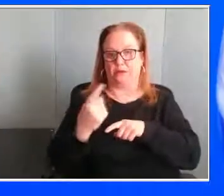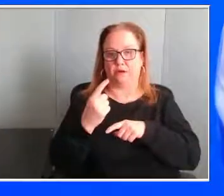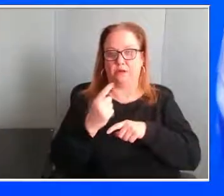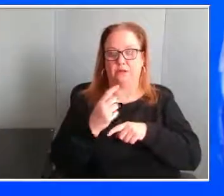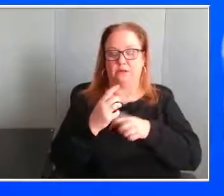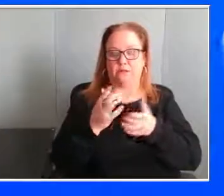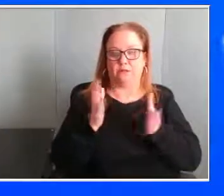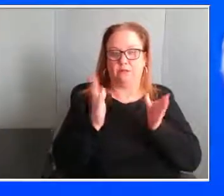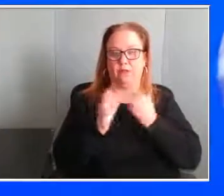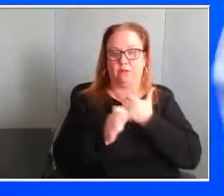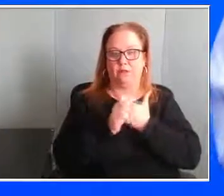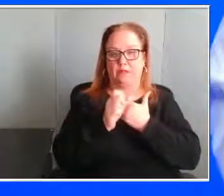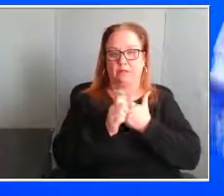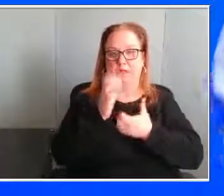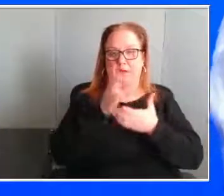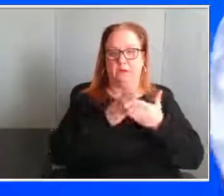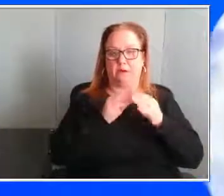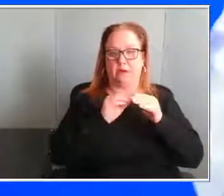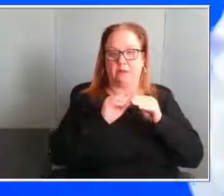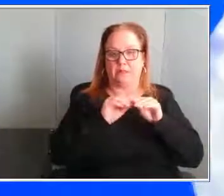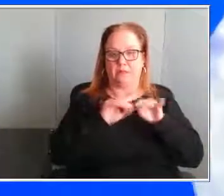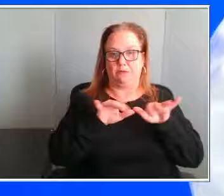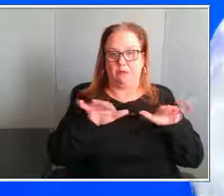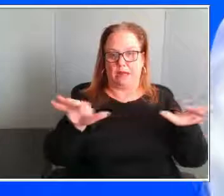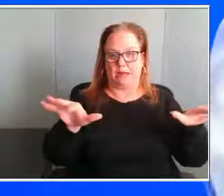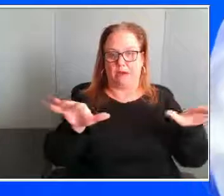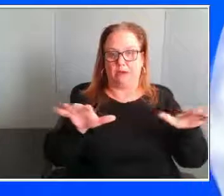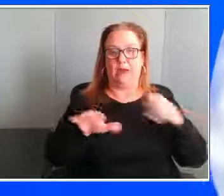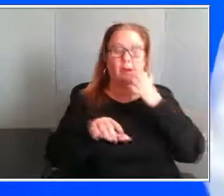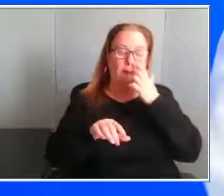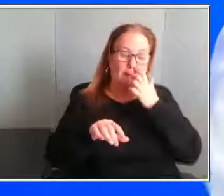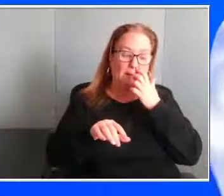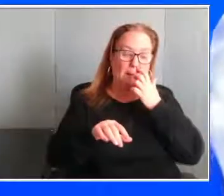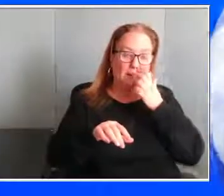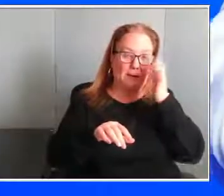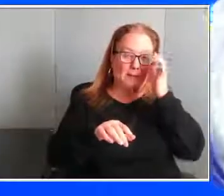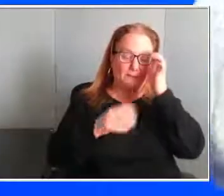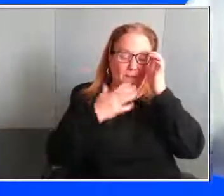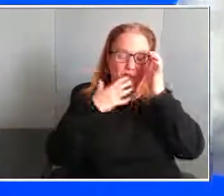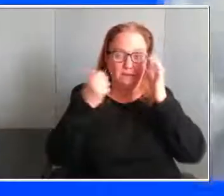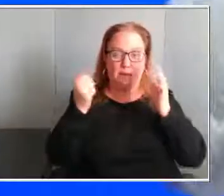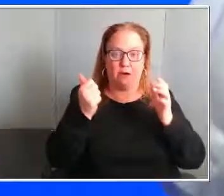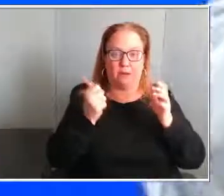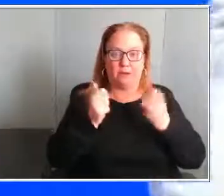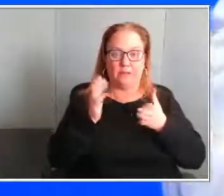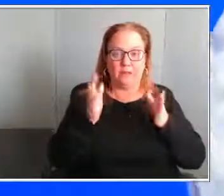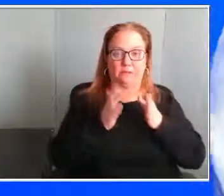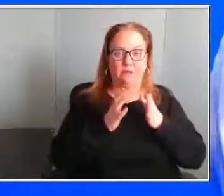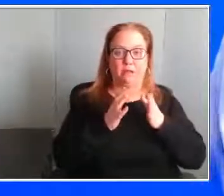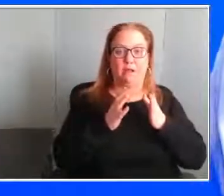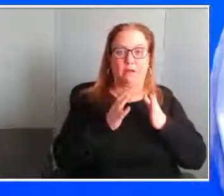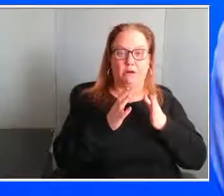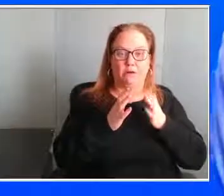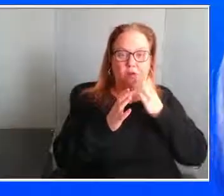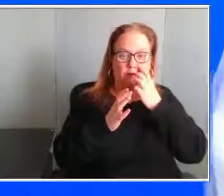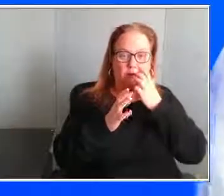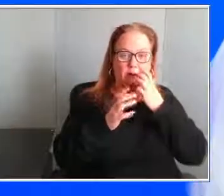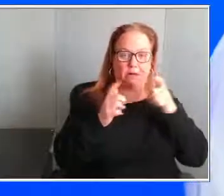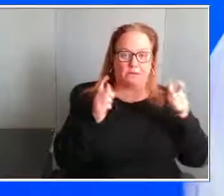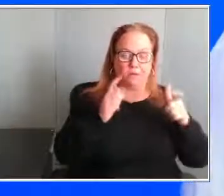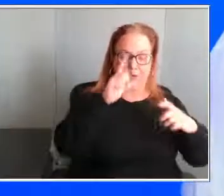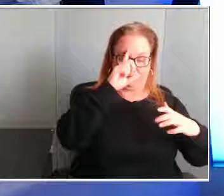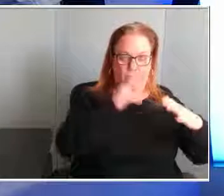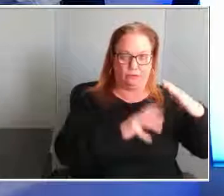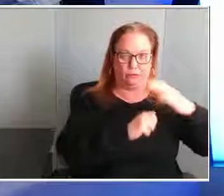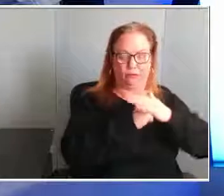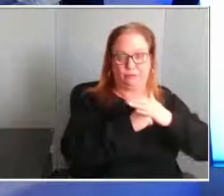that small pieces will break off, go Right. further out. But it's better to have a smaller distal stroke than a larger, more proximal Yeah, stroke. I